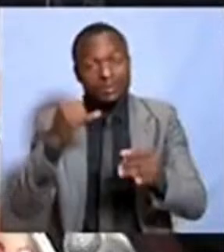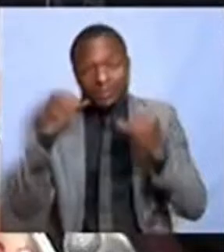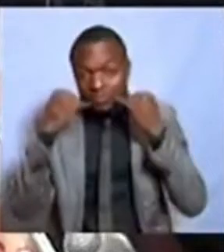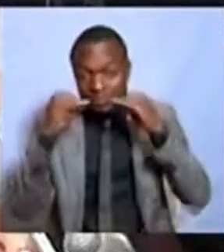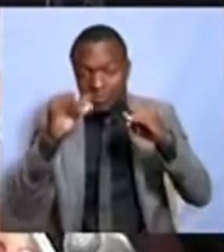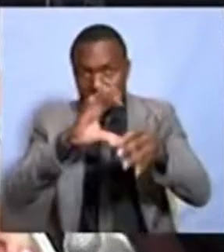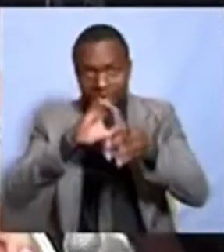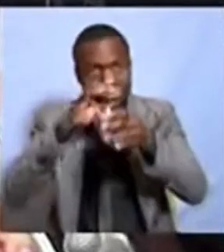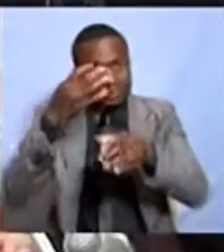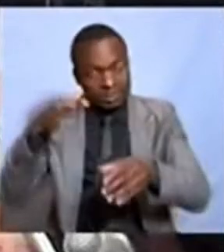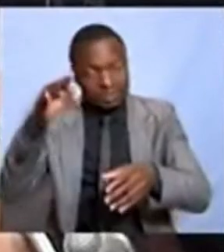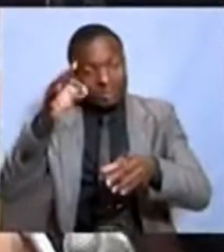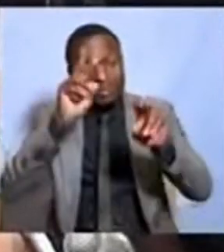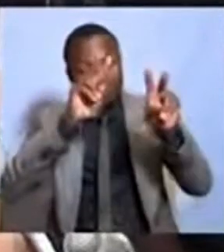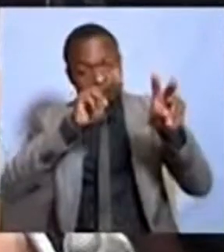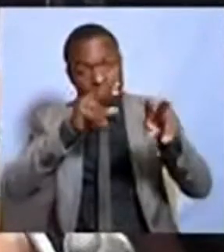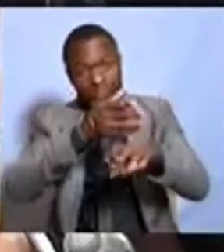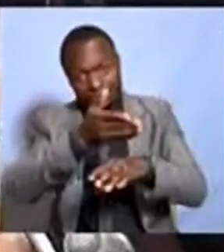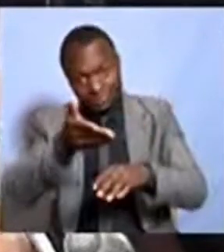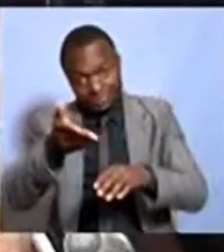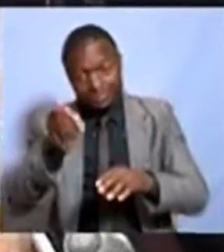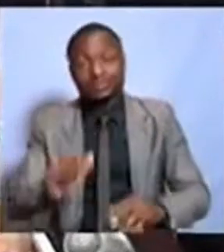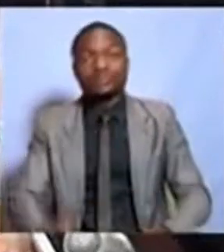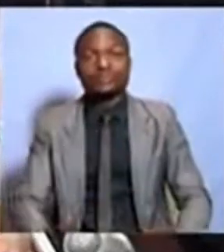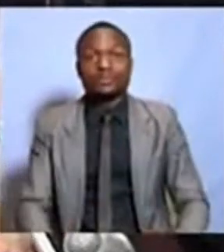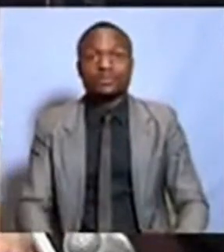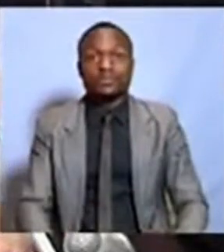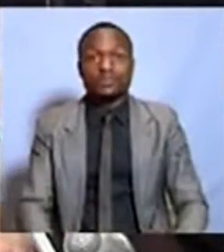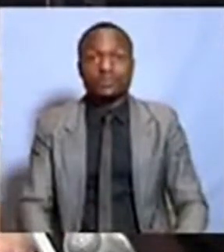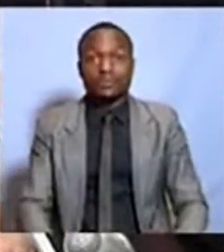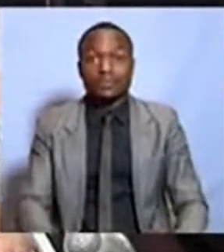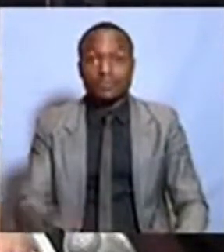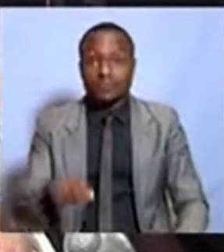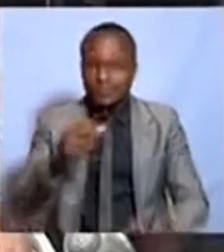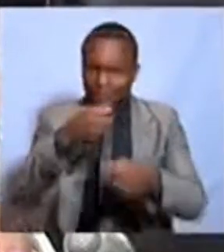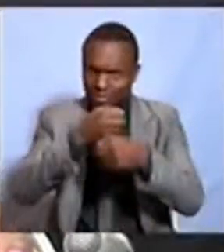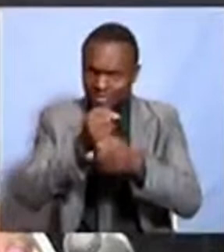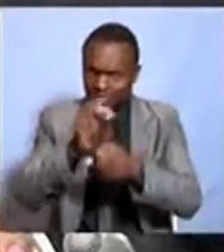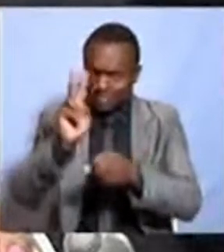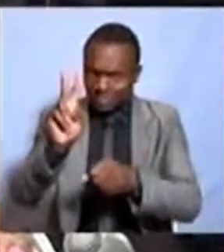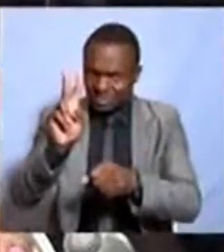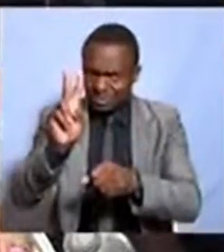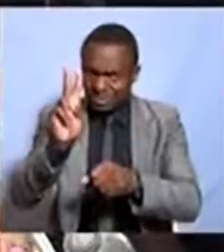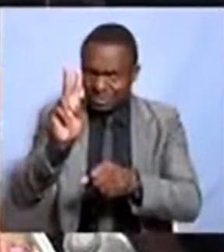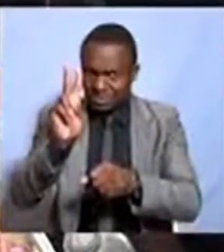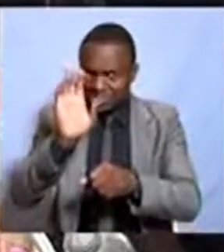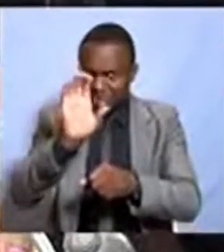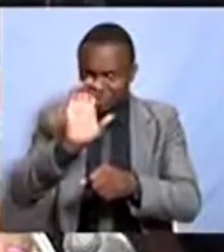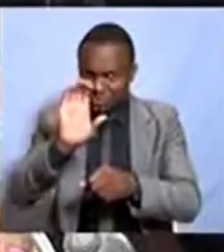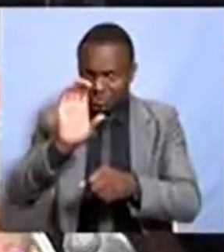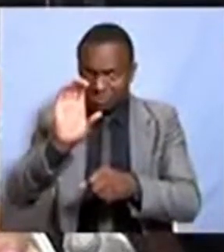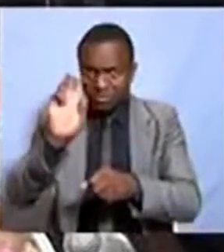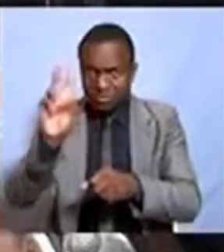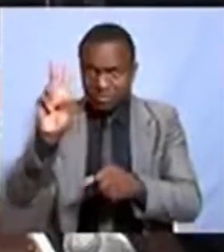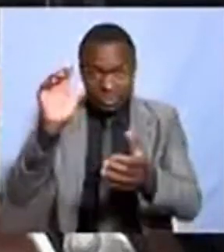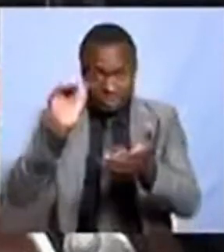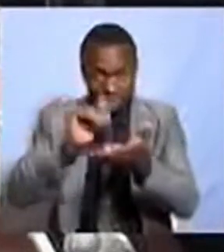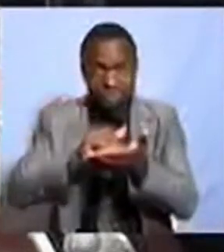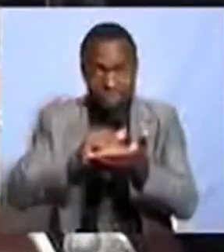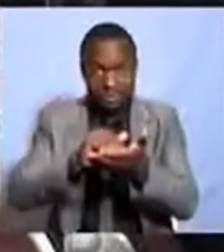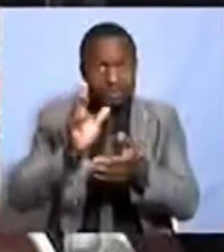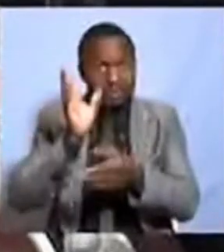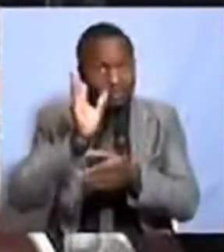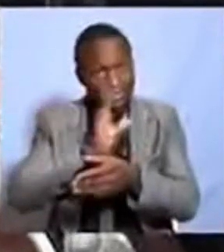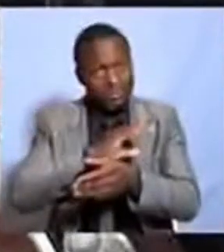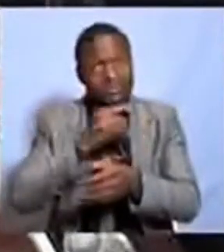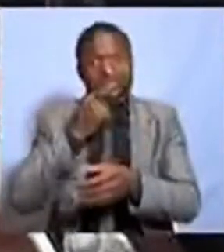monitoring of those plans. So basically we were formed in the 2000s, as well as, well, I think I've already mentioned most